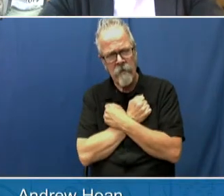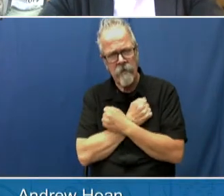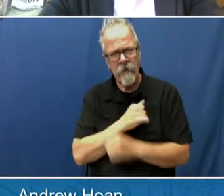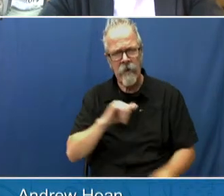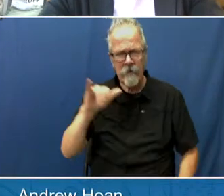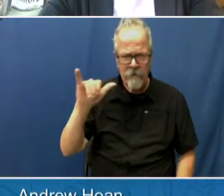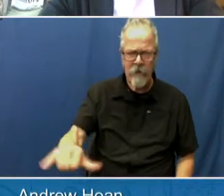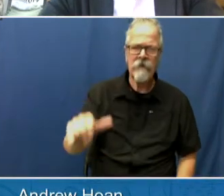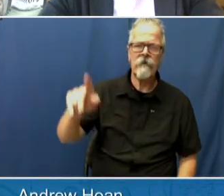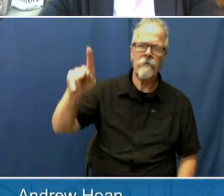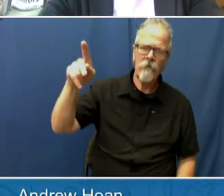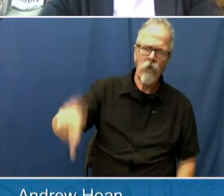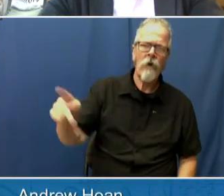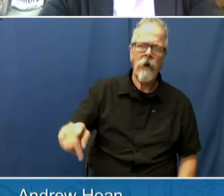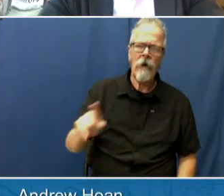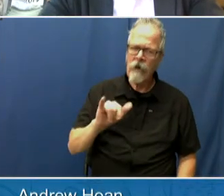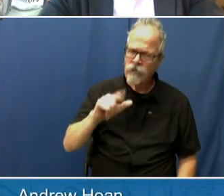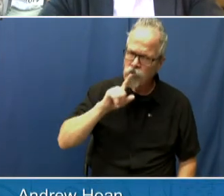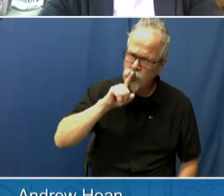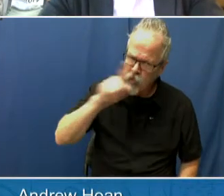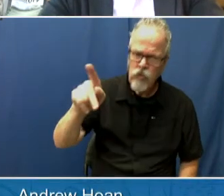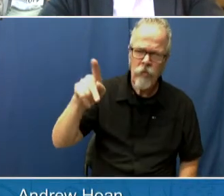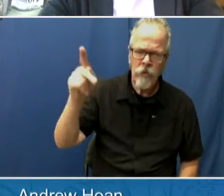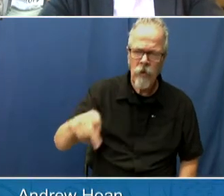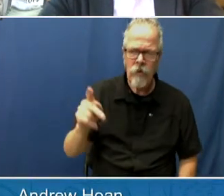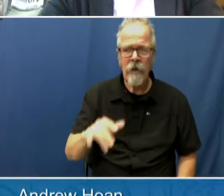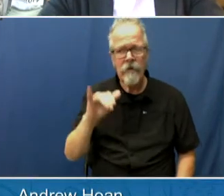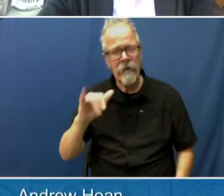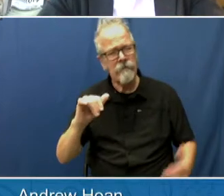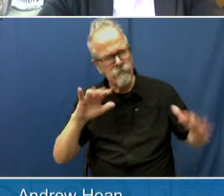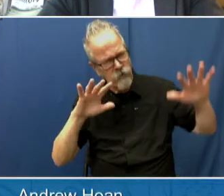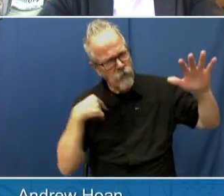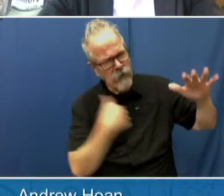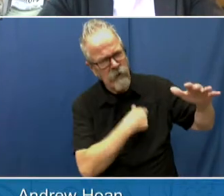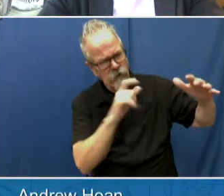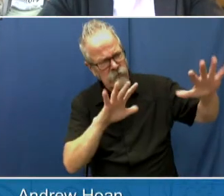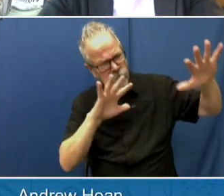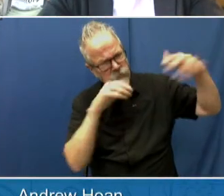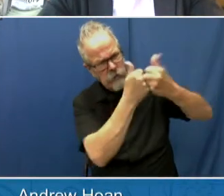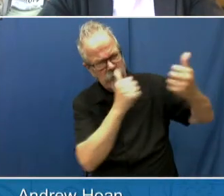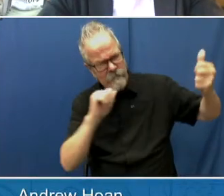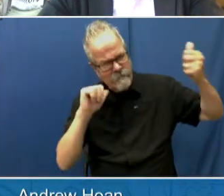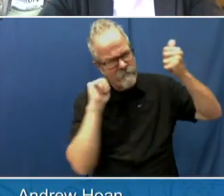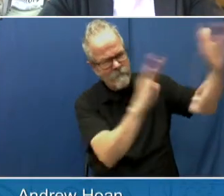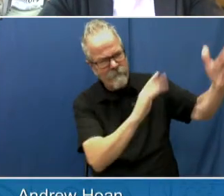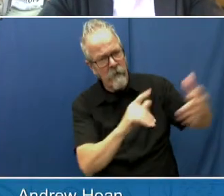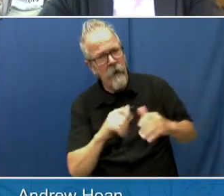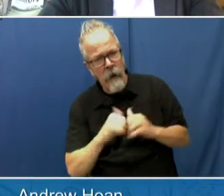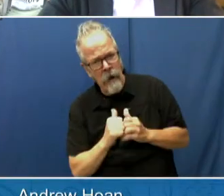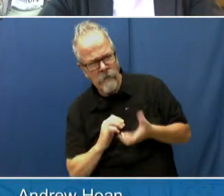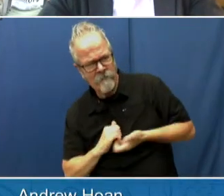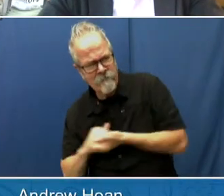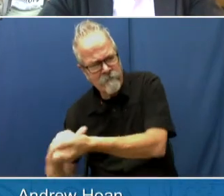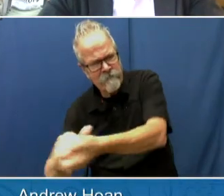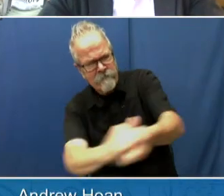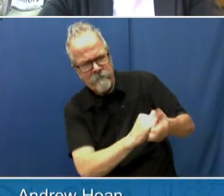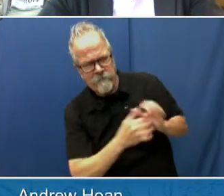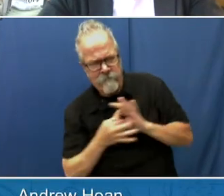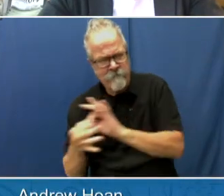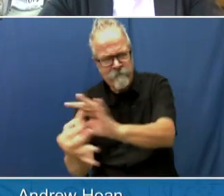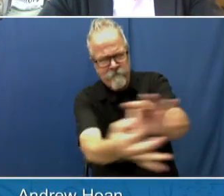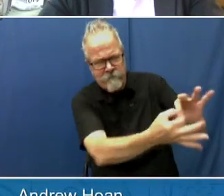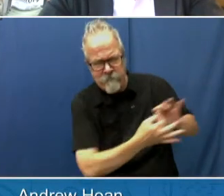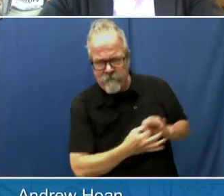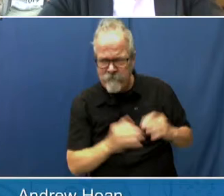most pressing challenges as a community together. Hatred is not welcome in our home, And we ask all Portlanders to